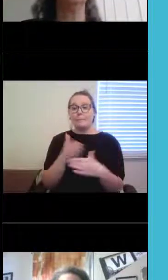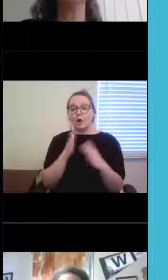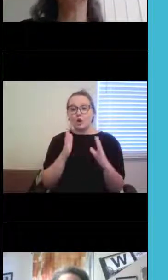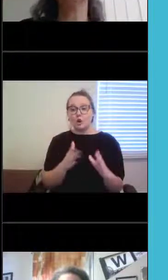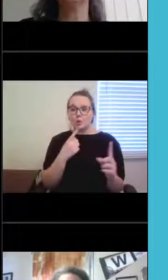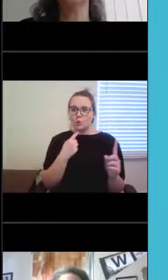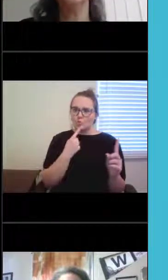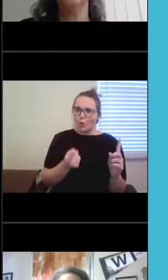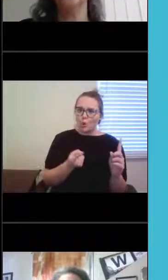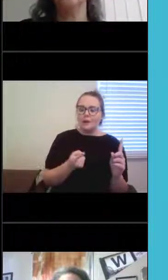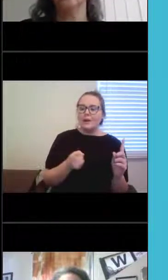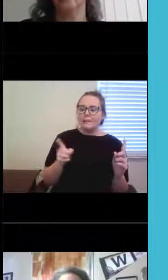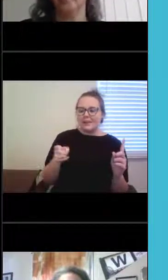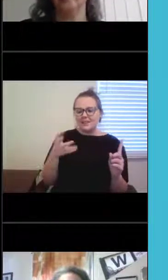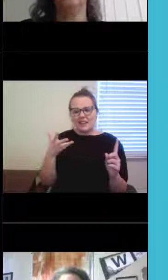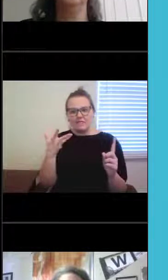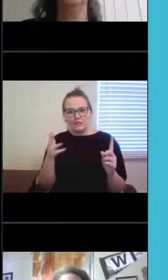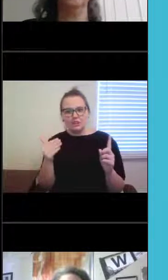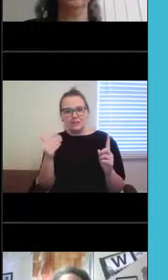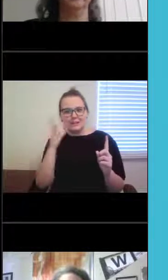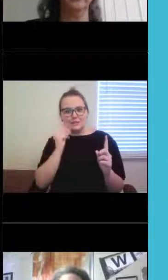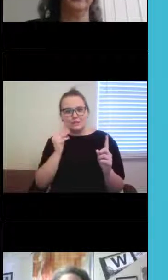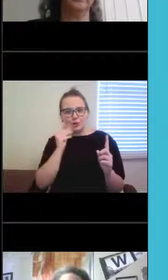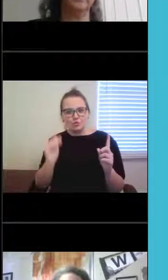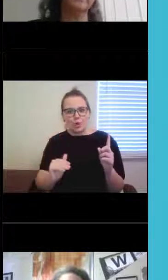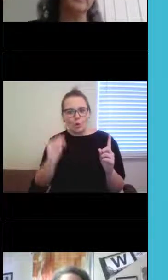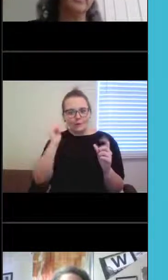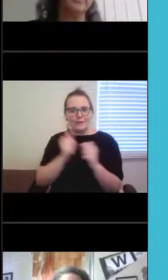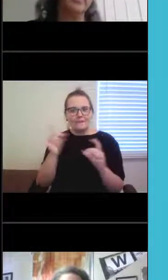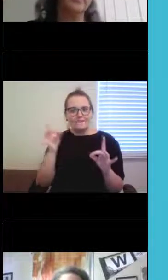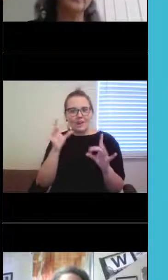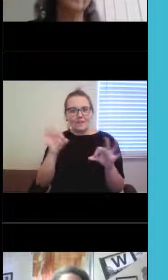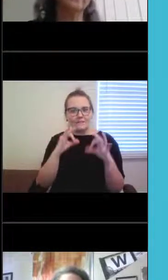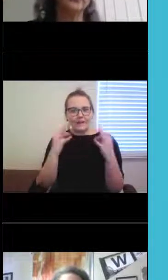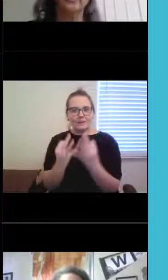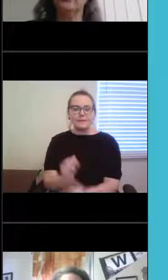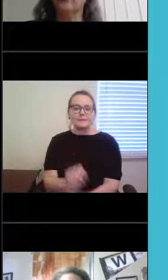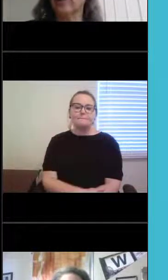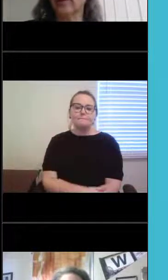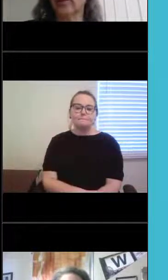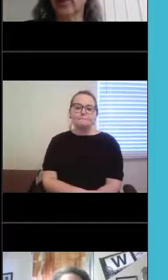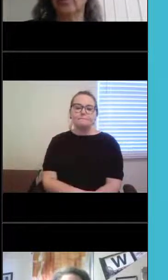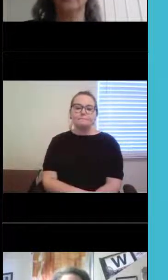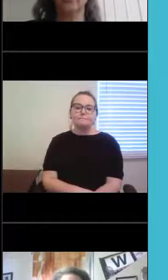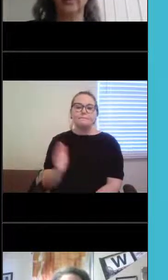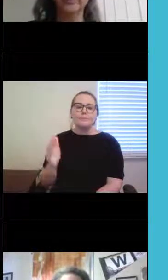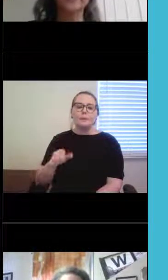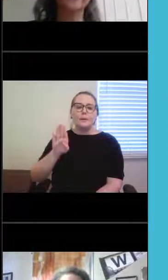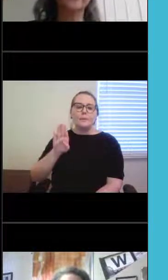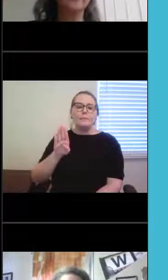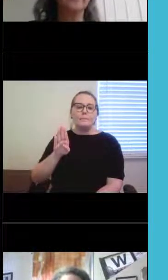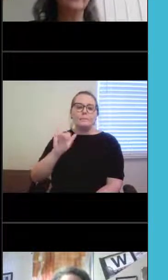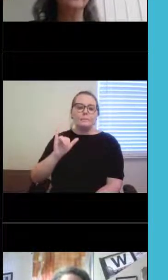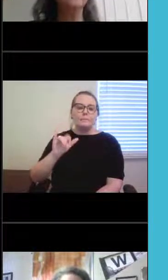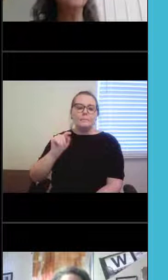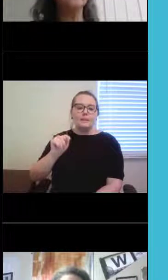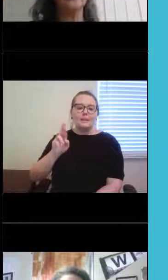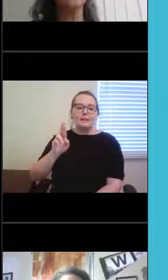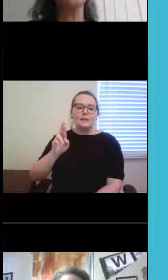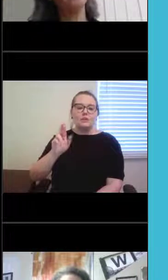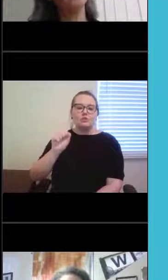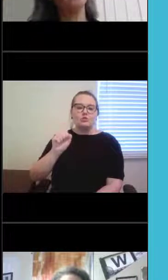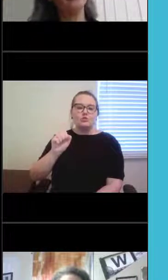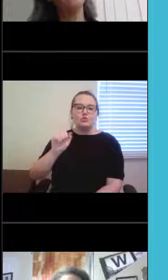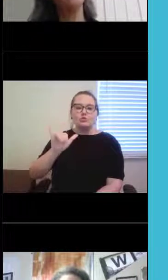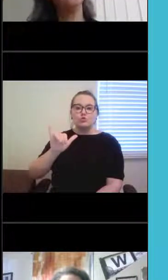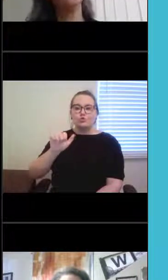them because of what they experienced growing up in a violent family. Betrayal trauma was another one. And in this